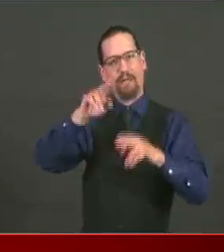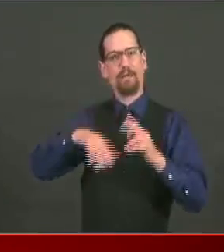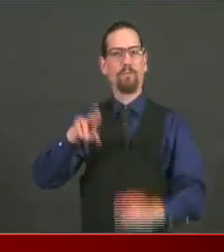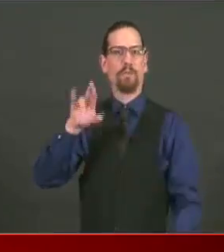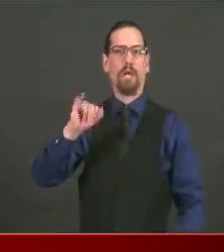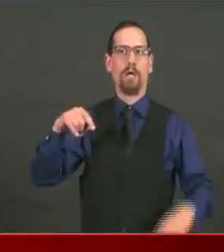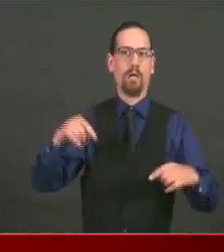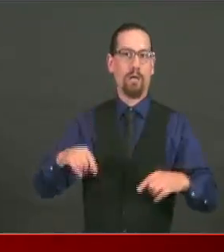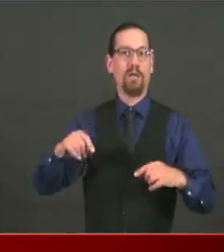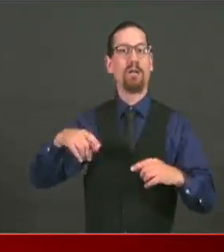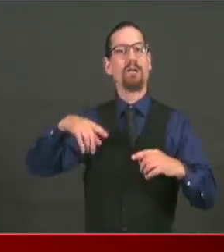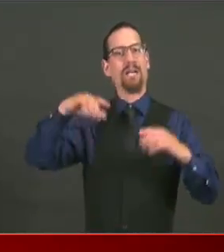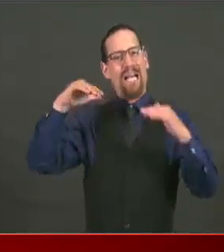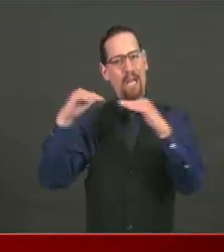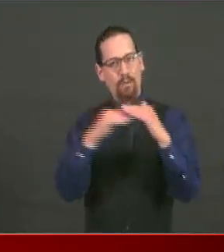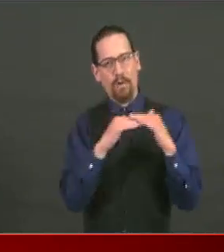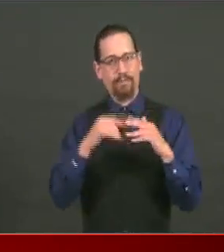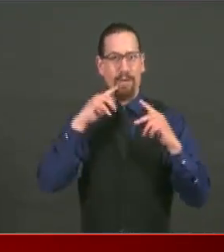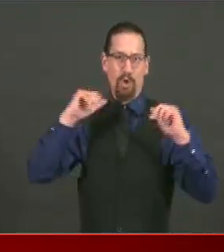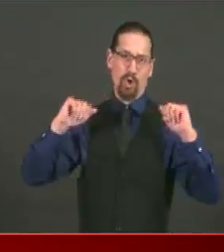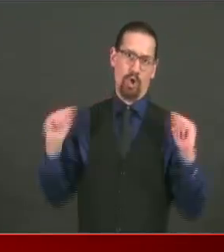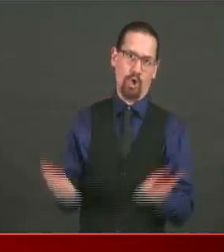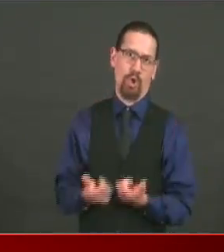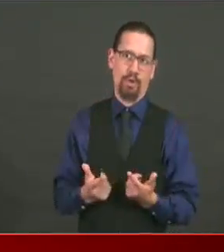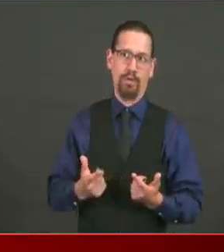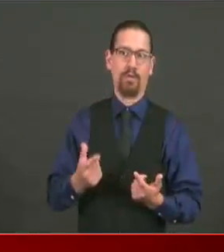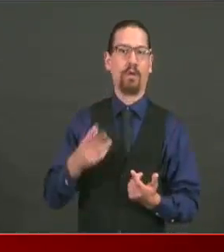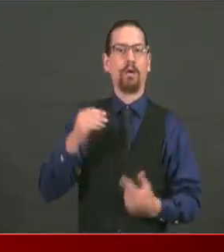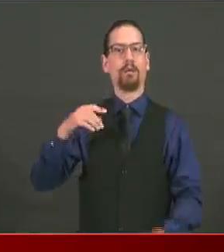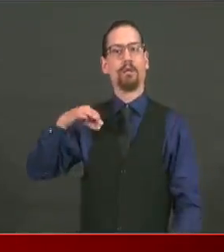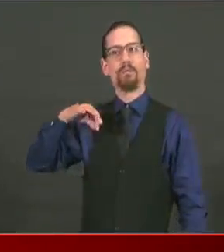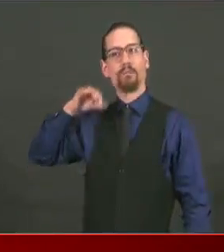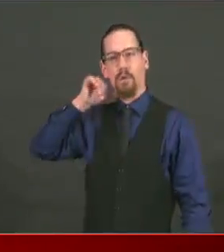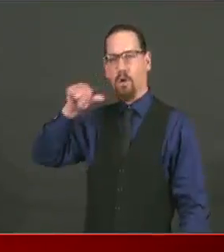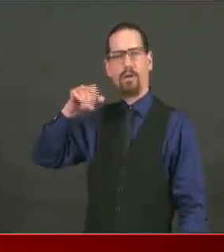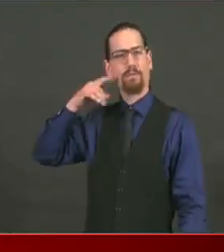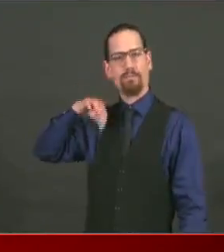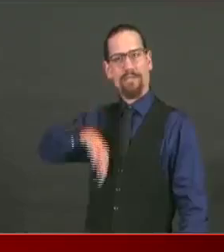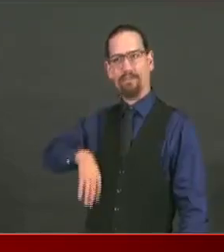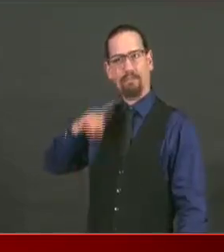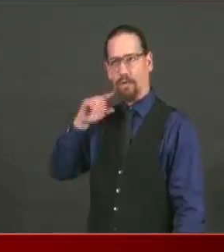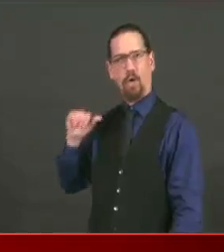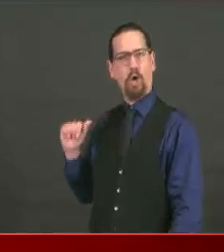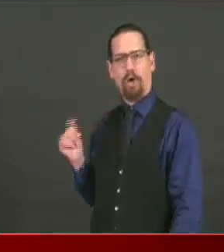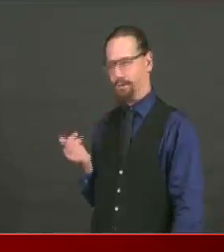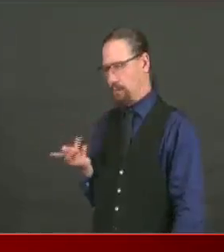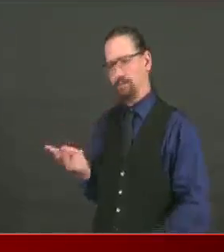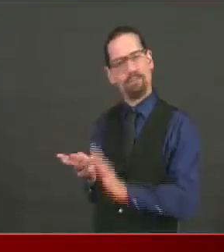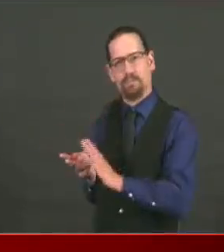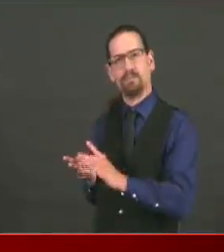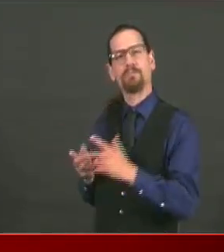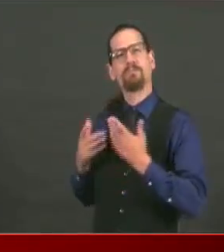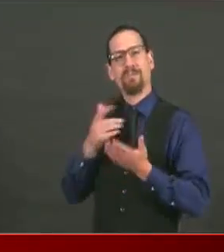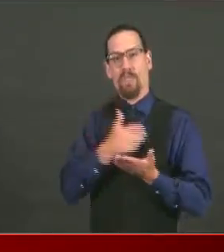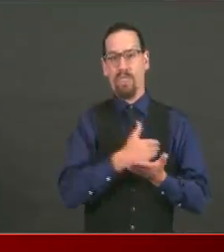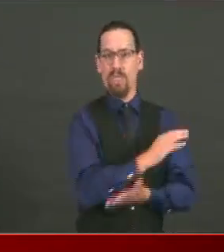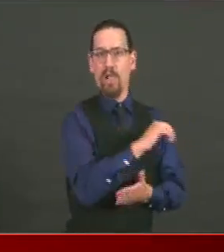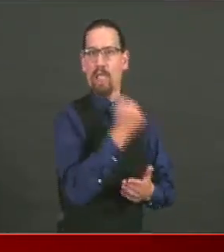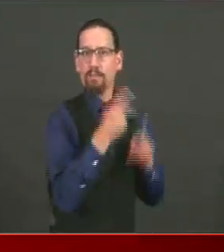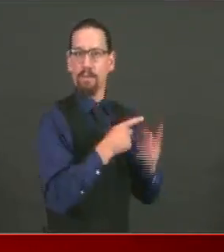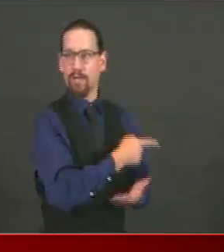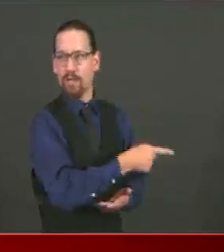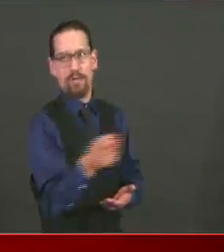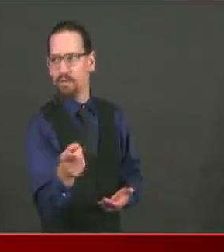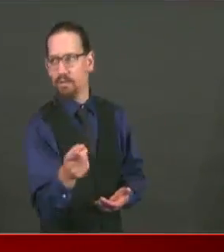At this point, I'm planning to use about $200 million of our federal stimulus money to provide some of that immediate